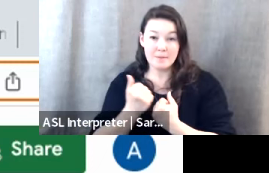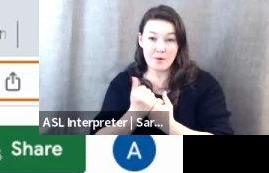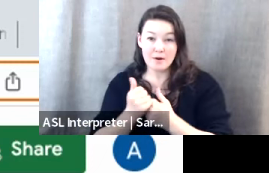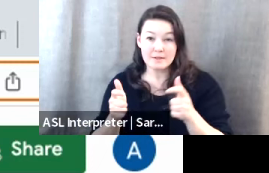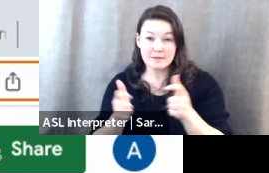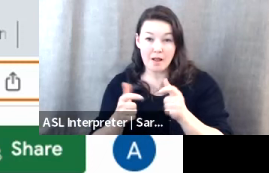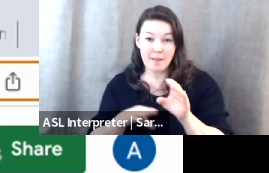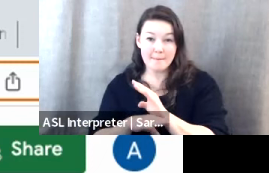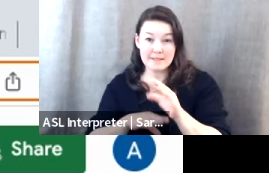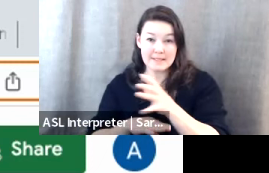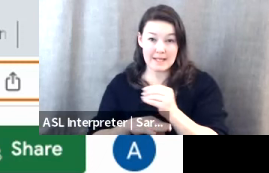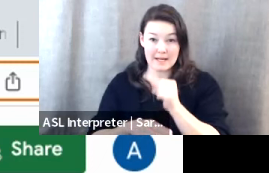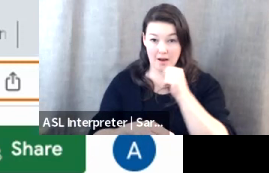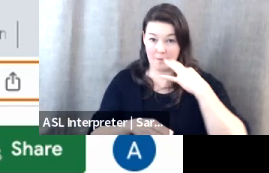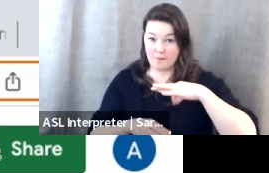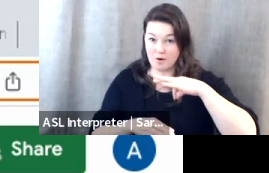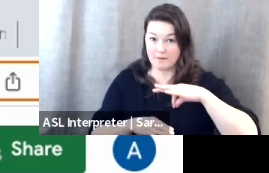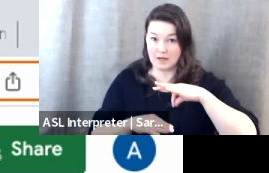idea of